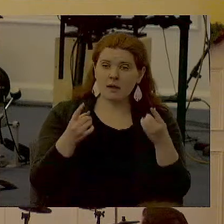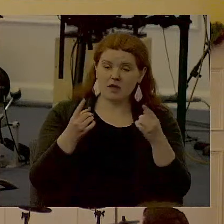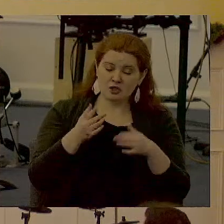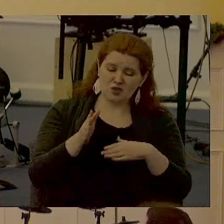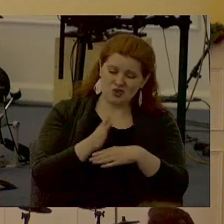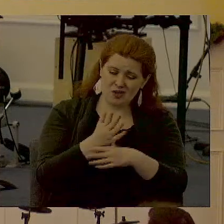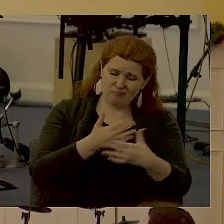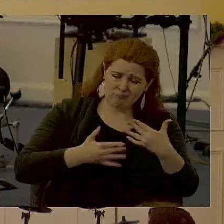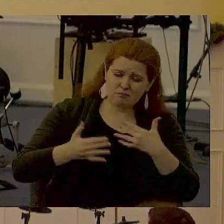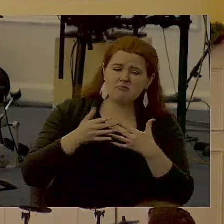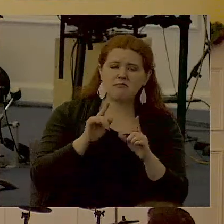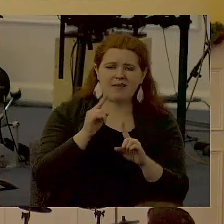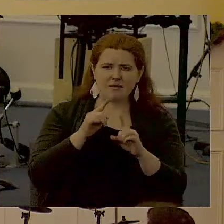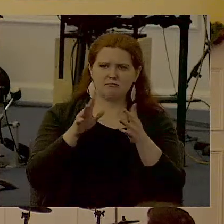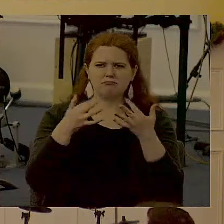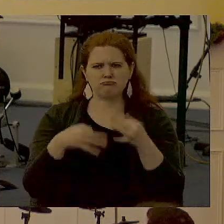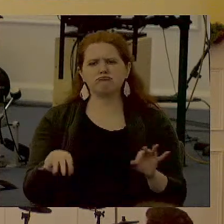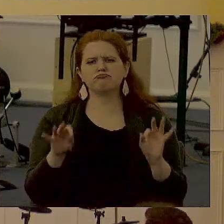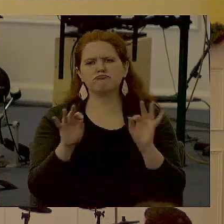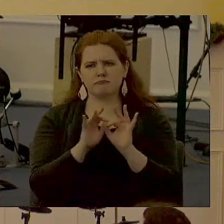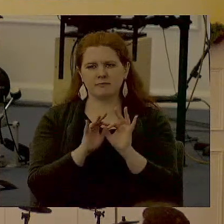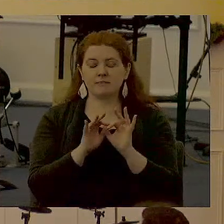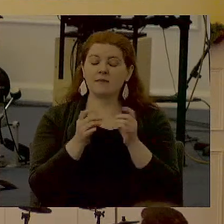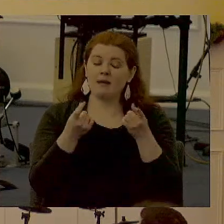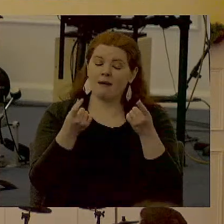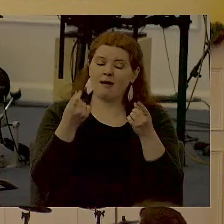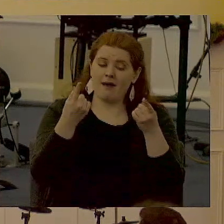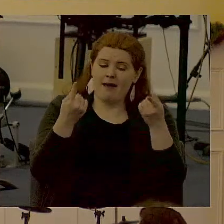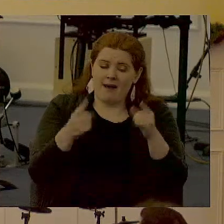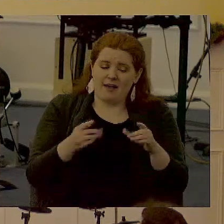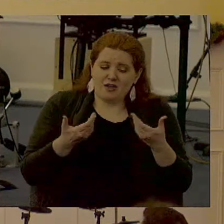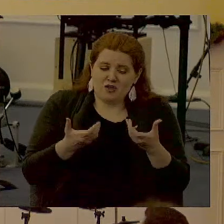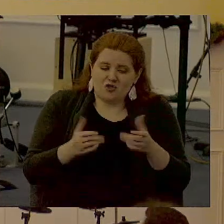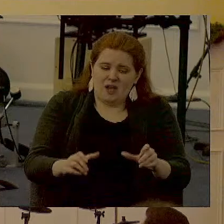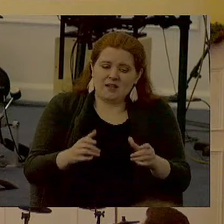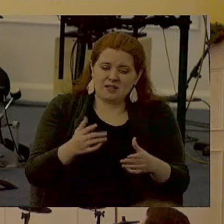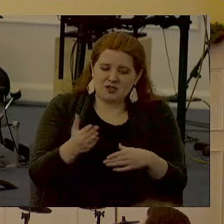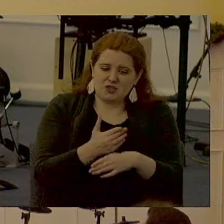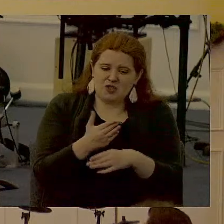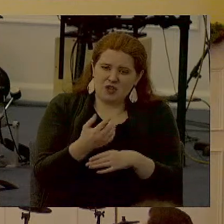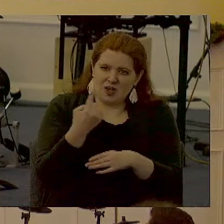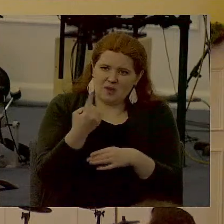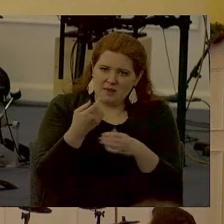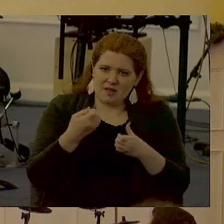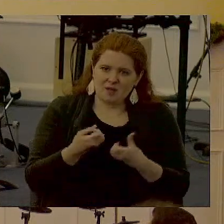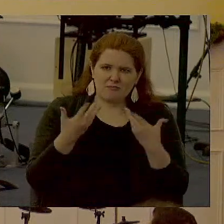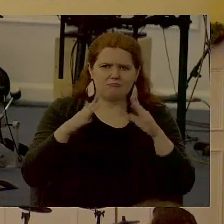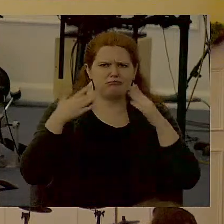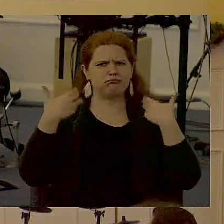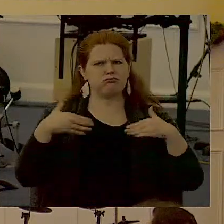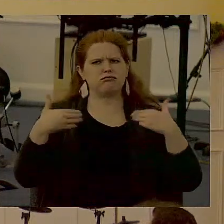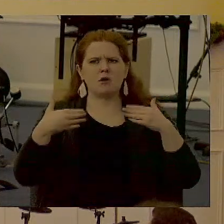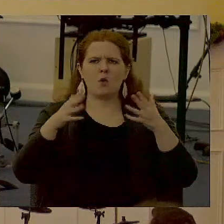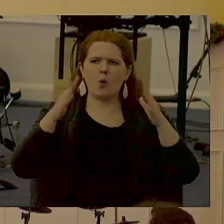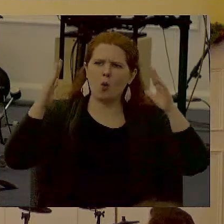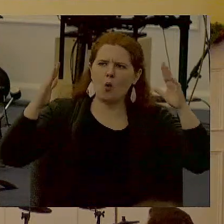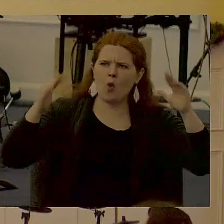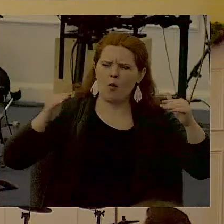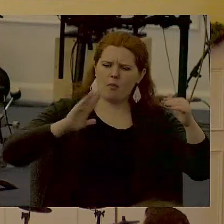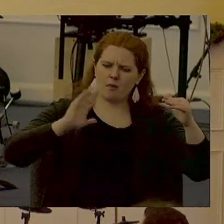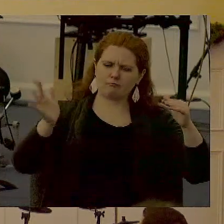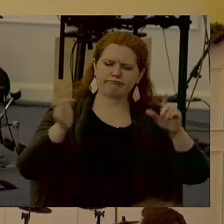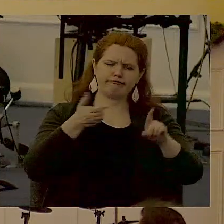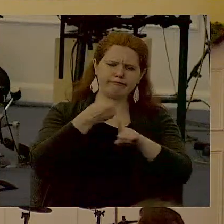share matters. We have the chance to share something incredible, the hope that has transformed our